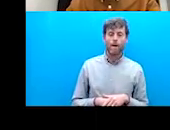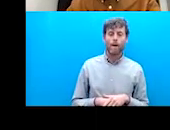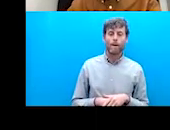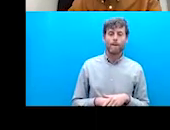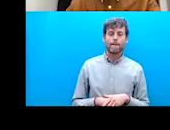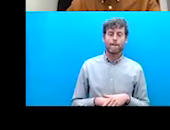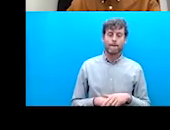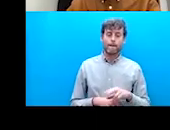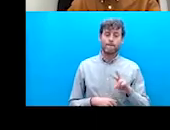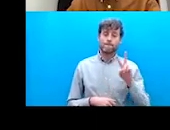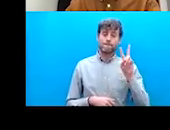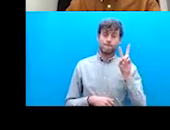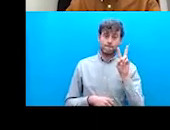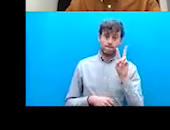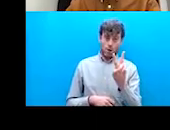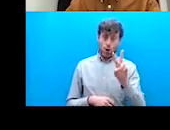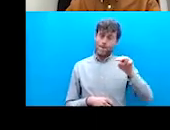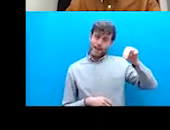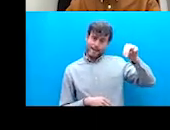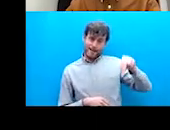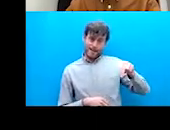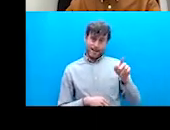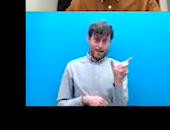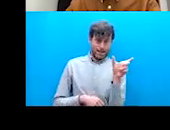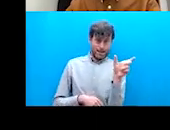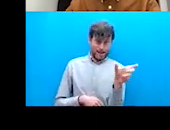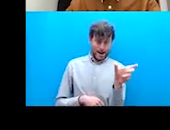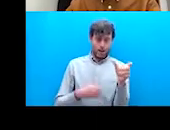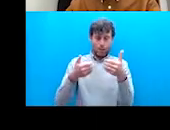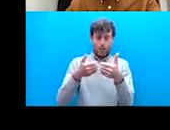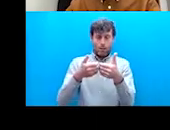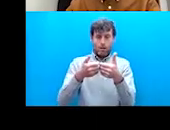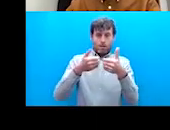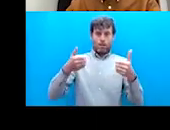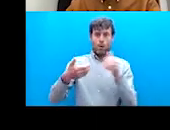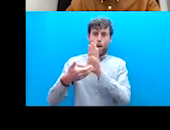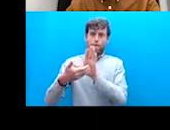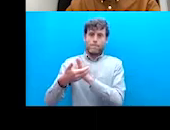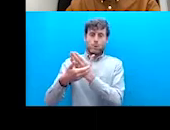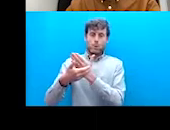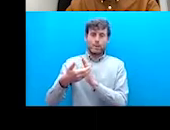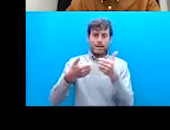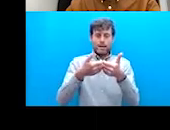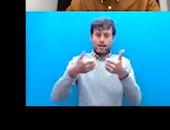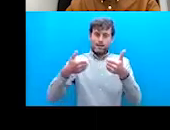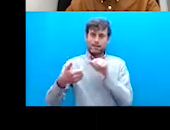and music belong to 2 different clauses. So noise is sometimes